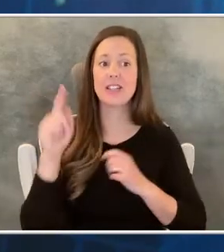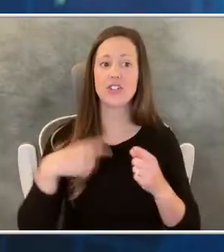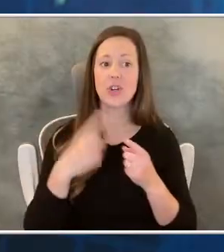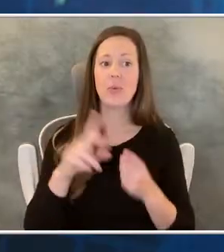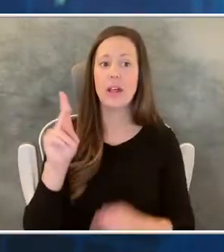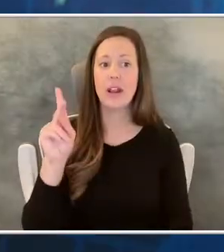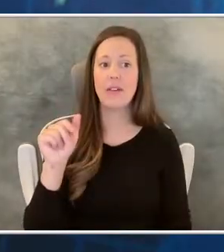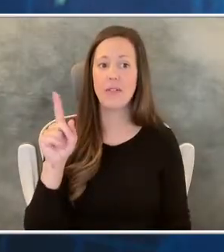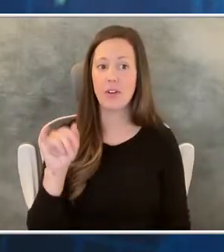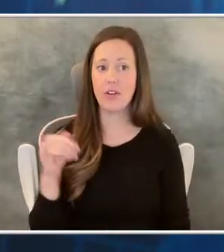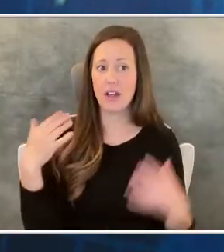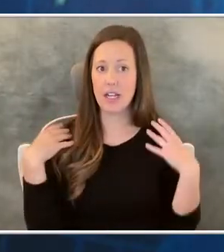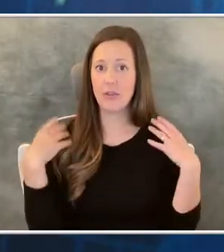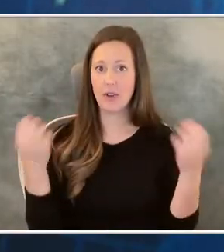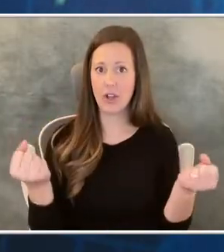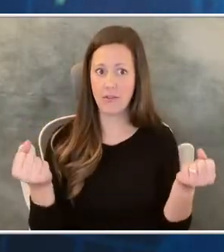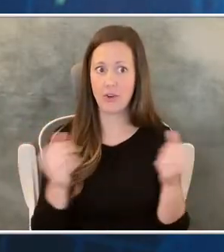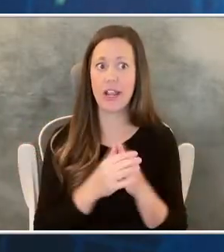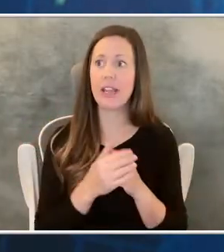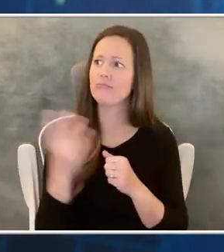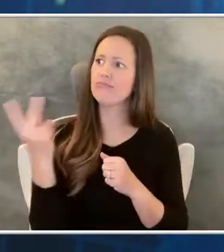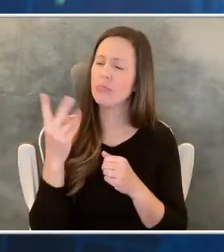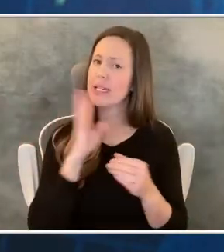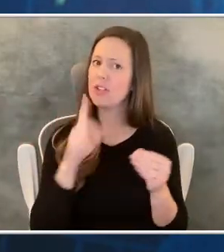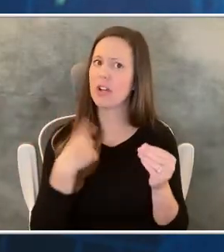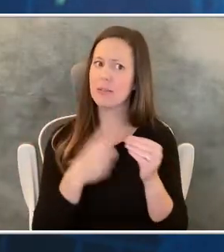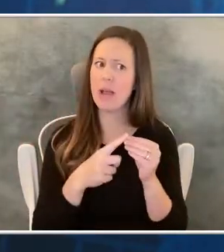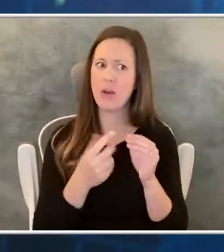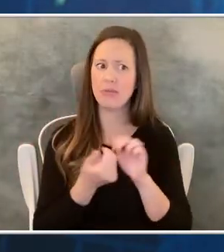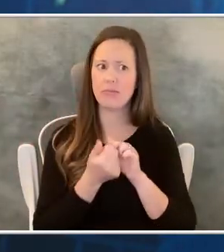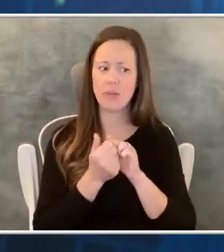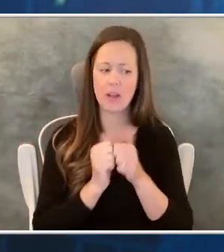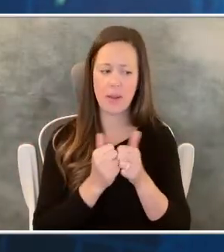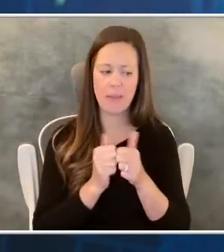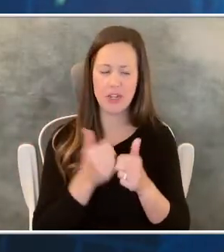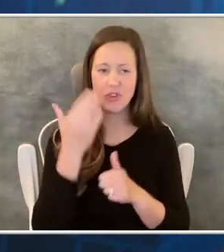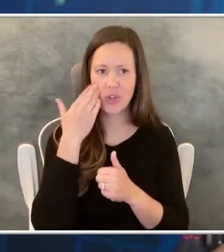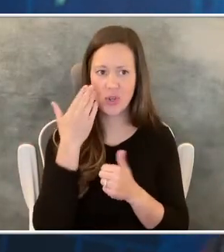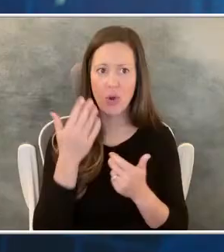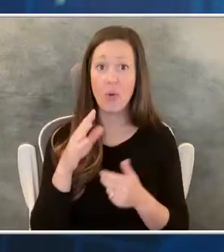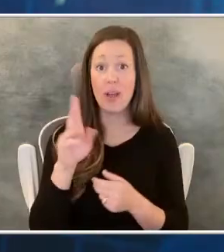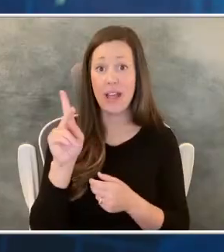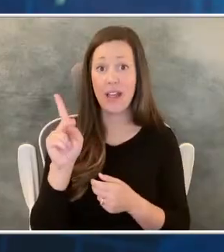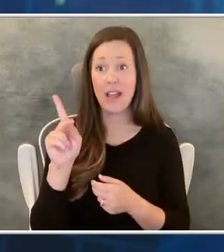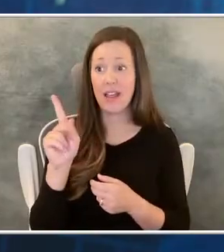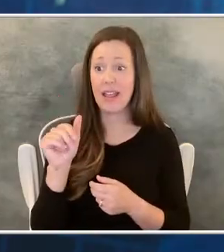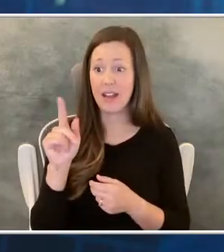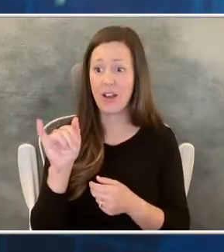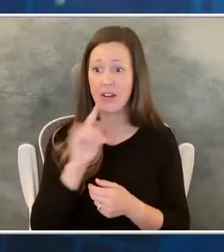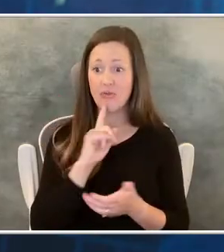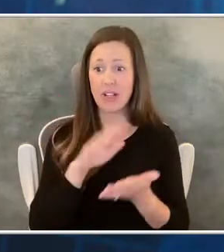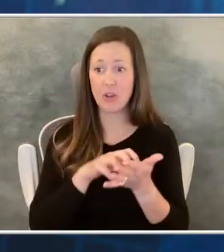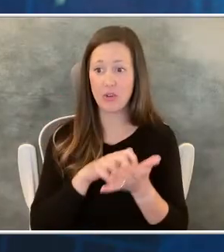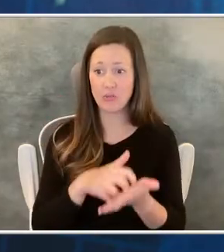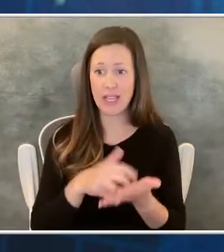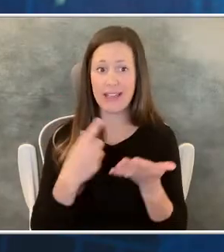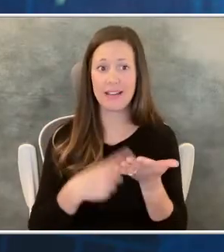with the complications we talked about, Kati had become so weak. There was time when she was walking with the help of a